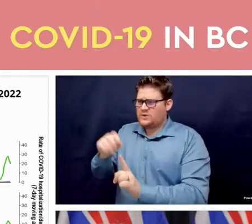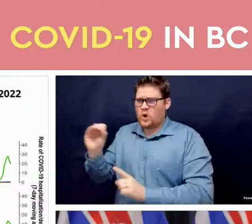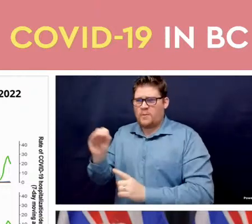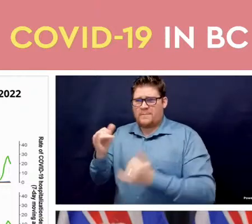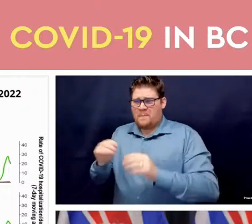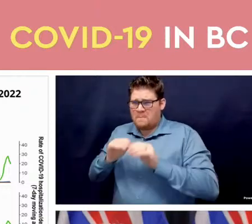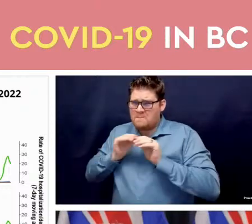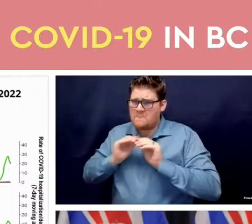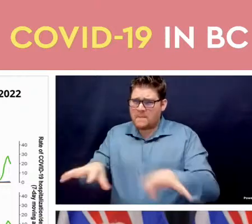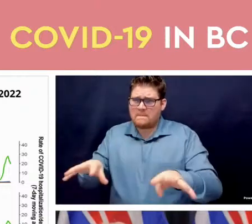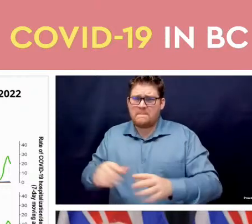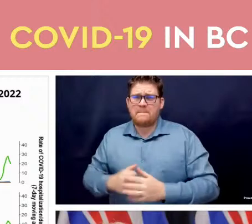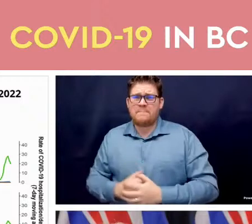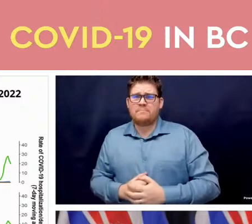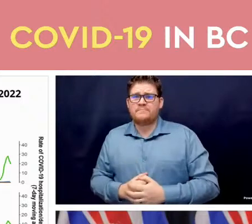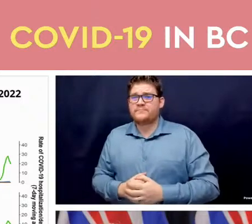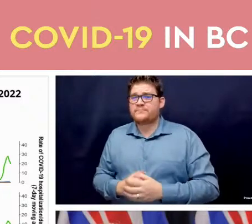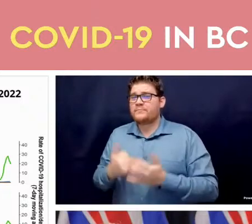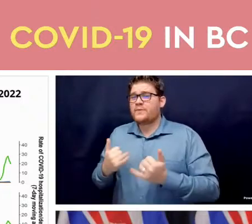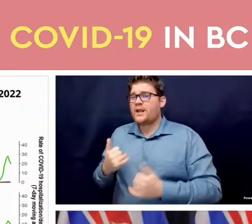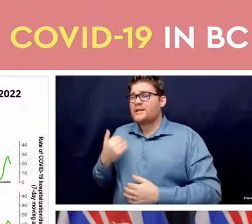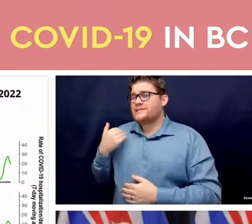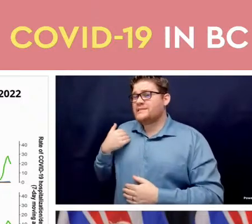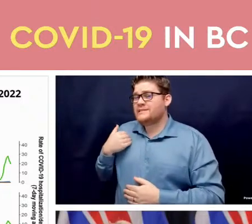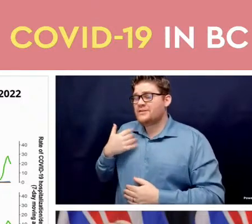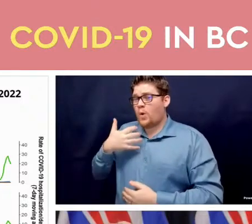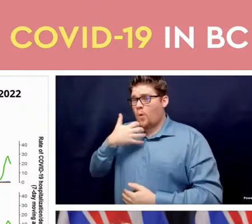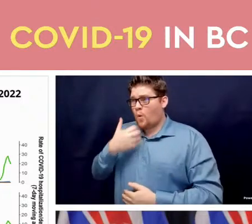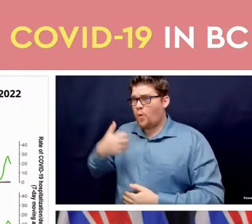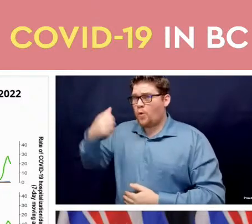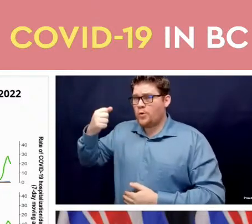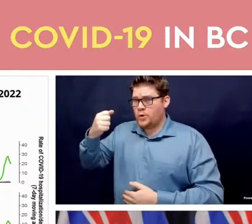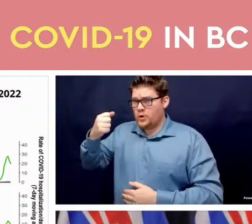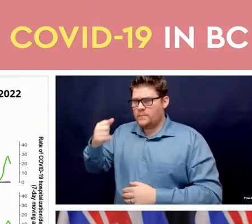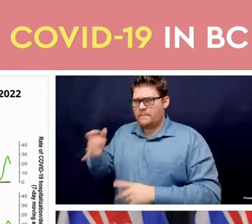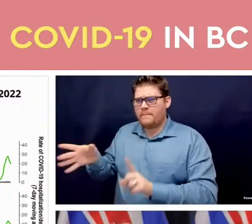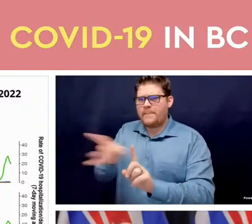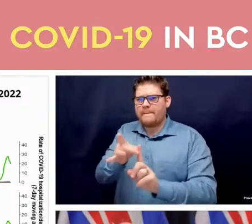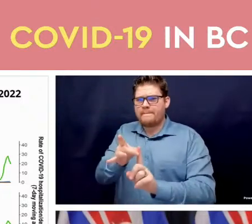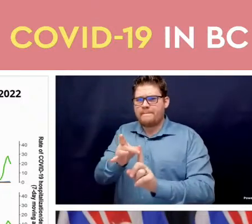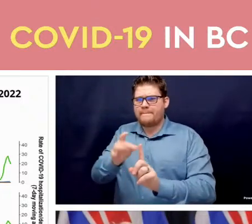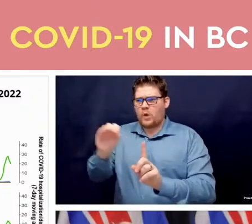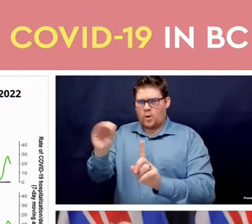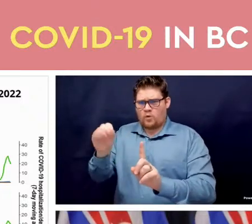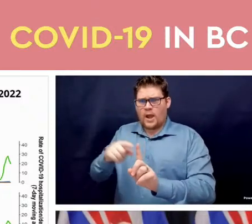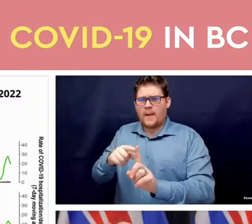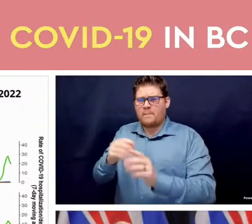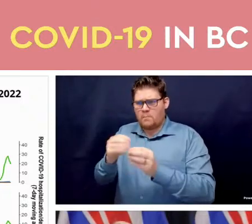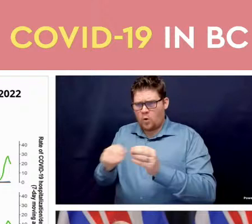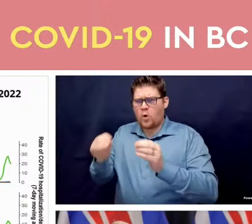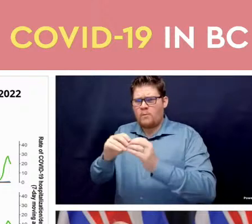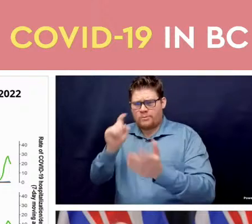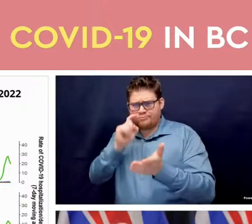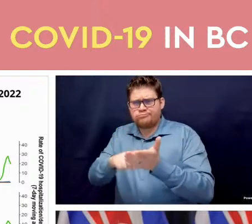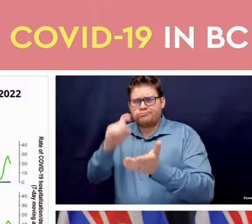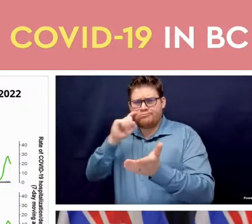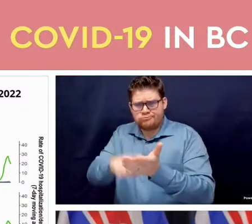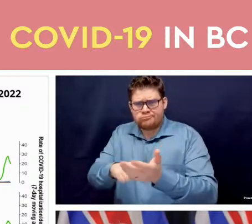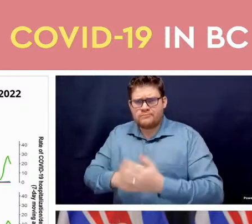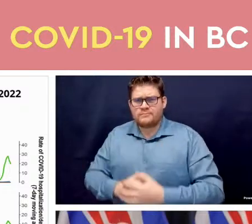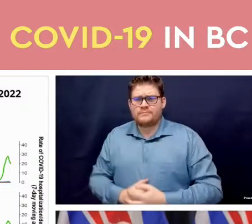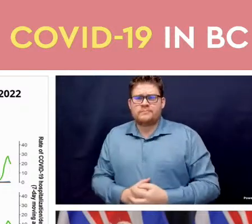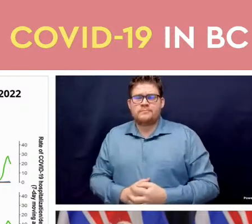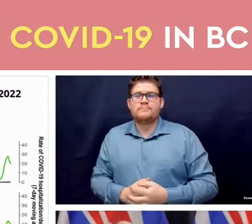we need to understand a little bit more about who are those people and what we can do to try and make sure that we're stopping